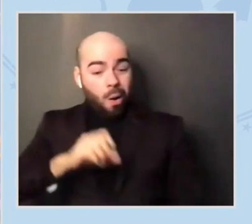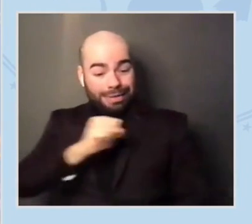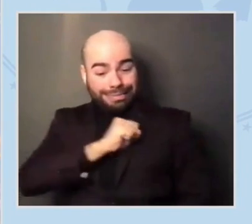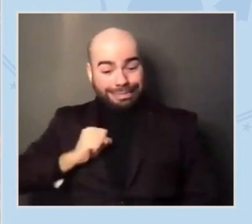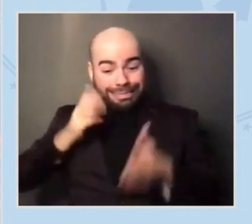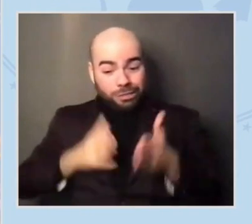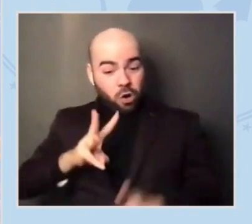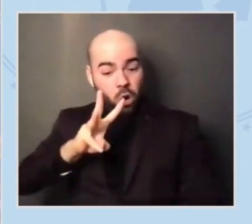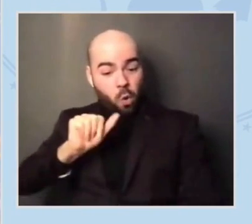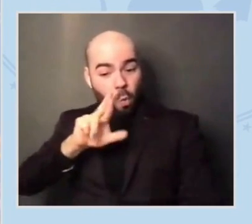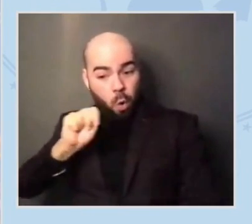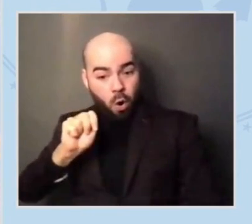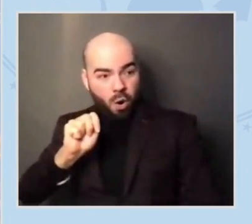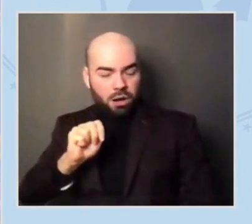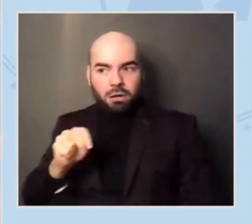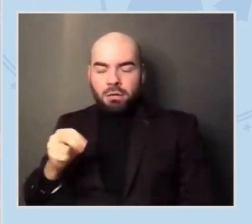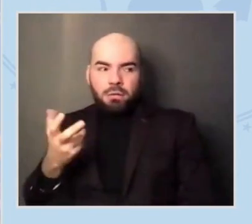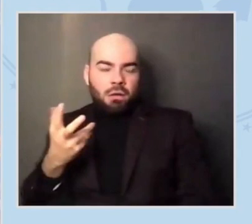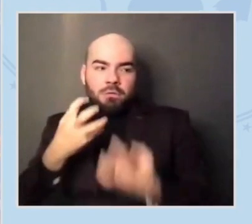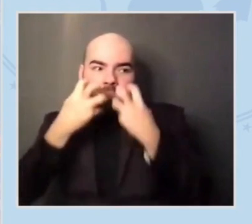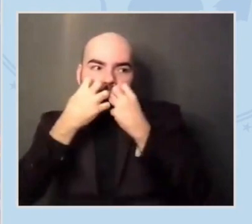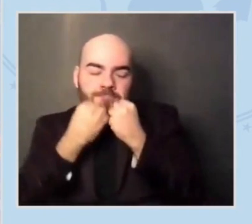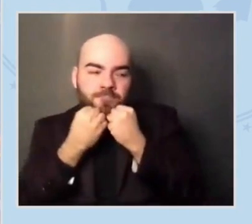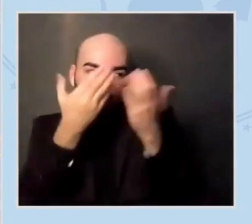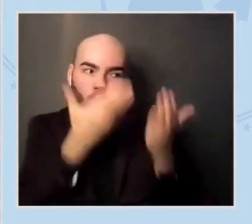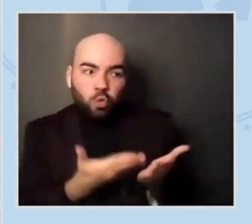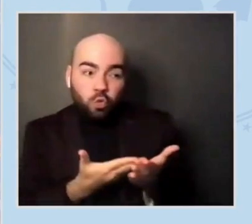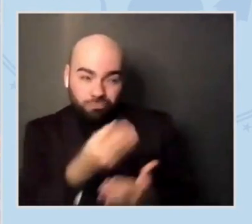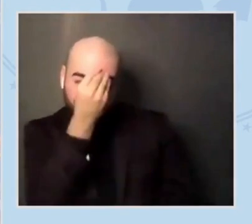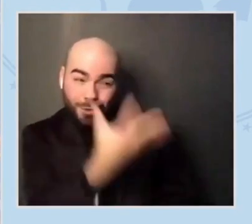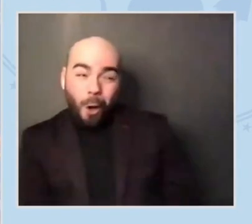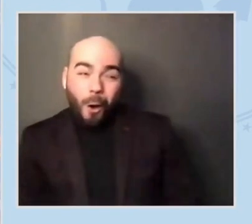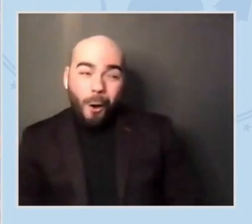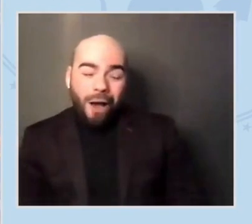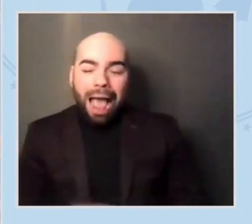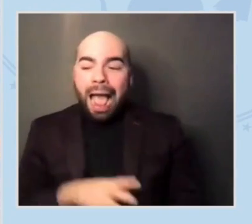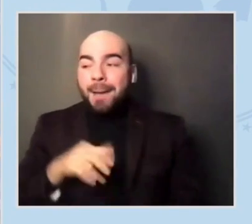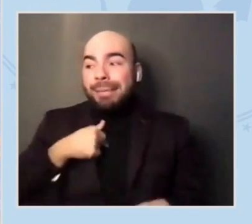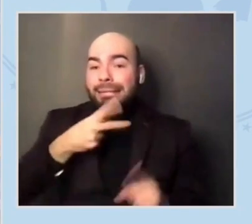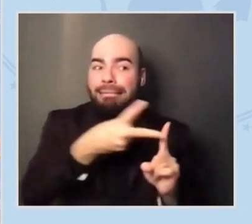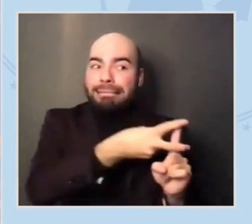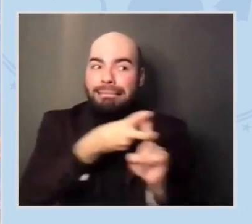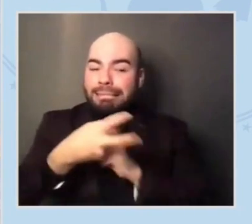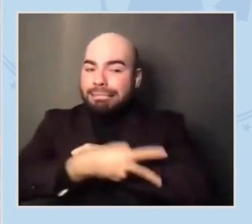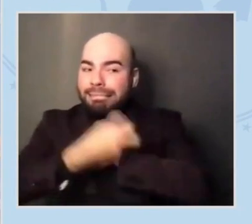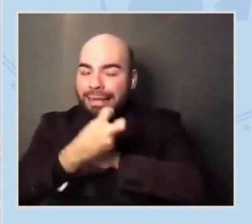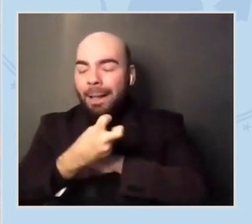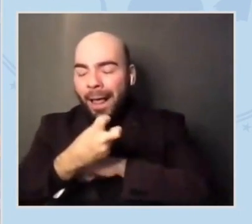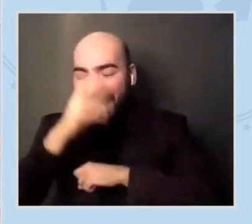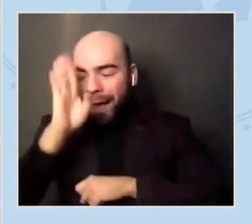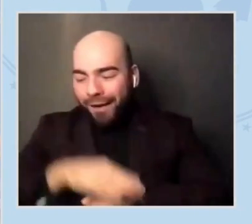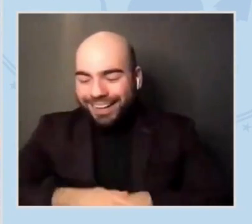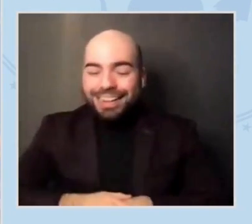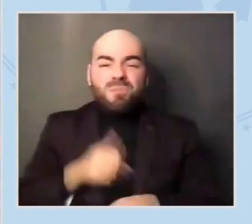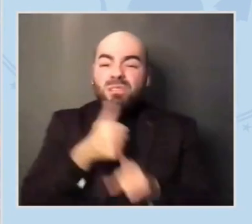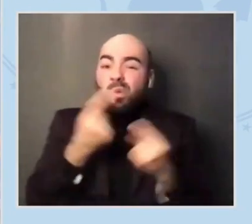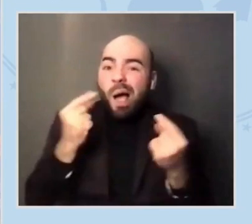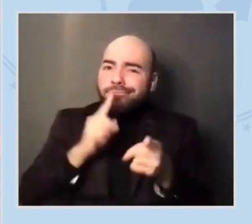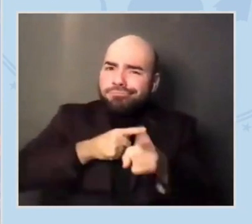well. But thank you for being willing to do this, Wally. A skilled leader and thinker on issues ranging from macroeconomics to